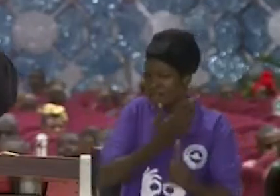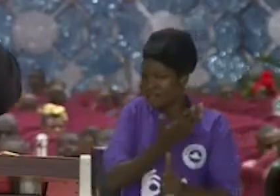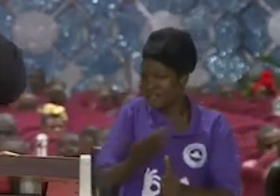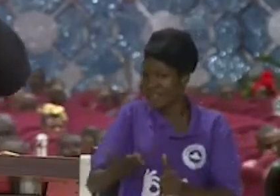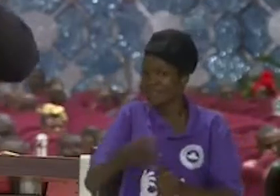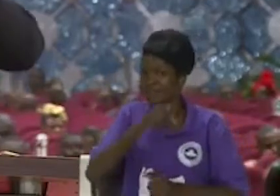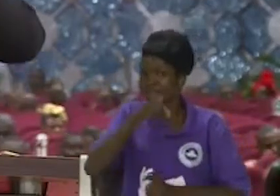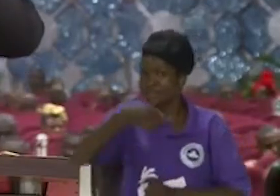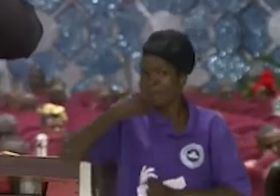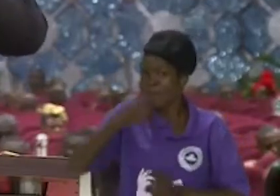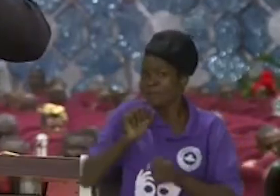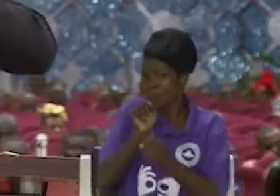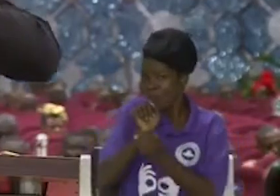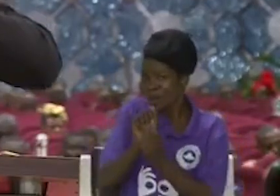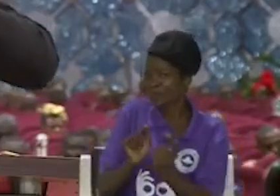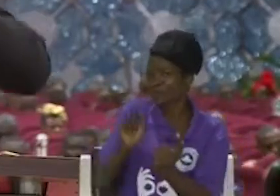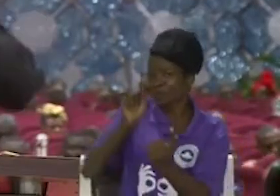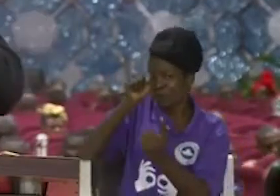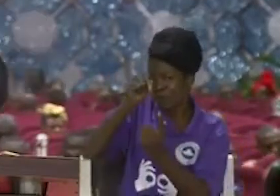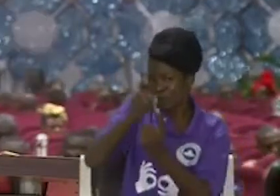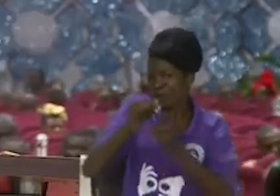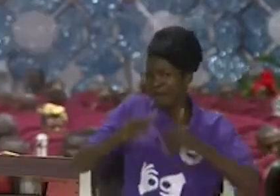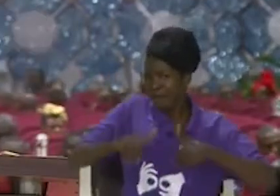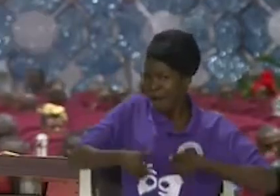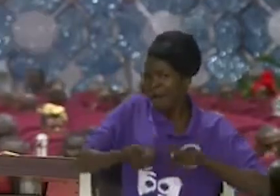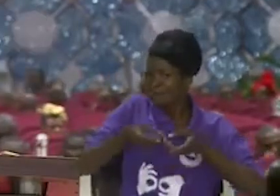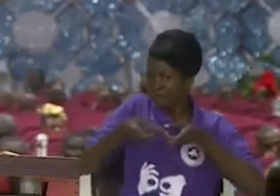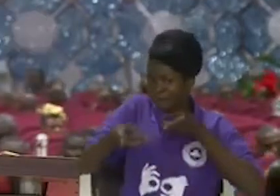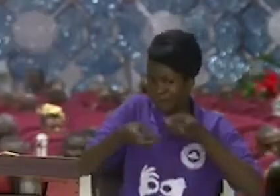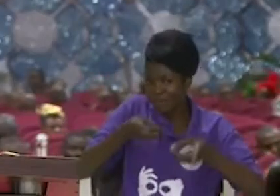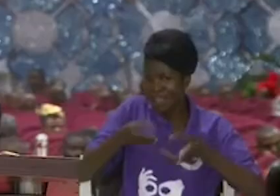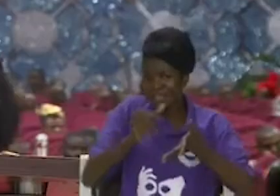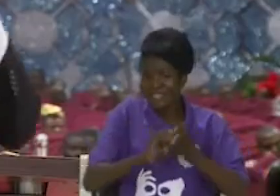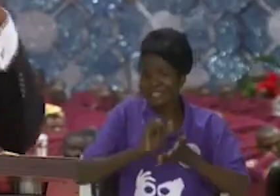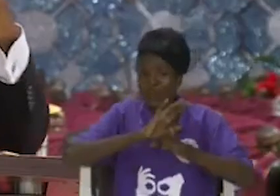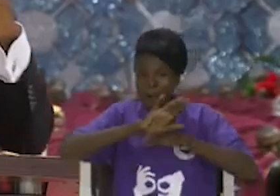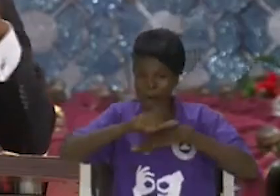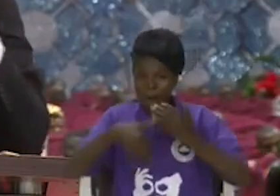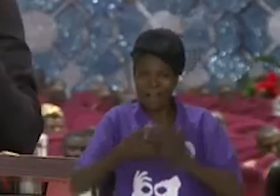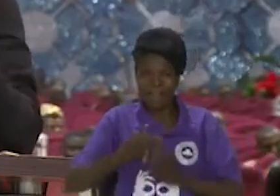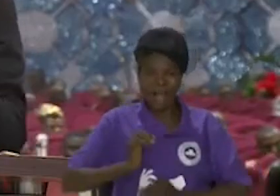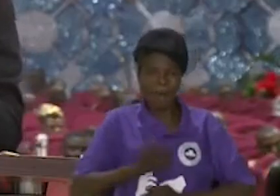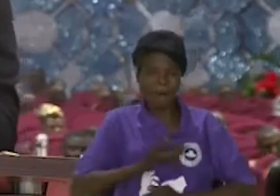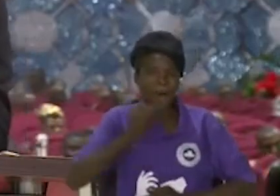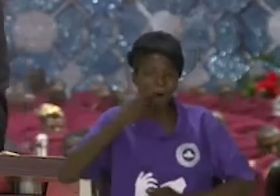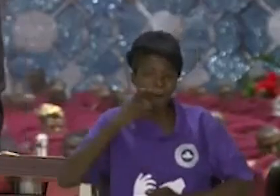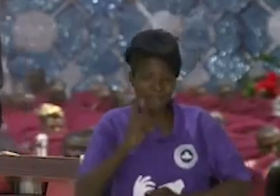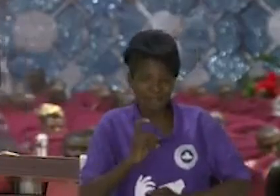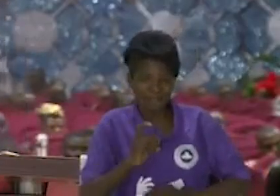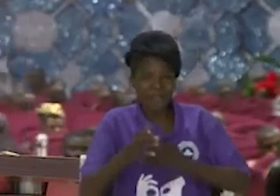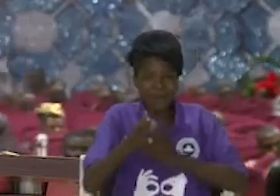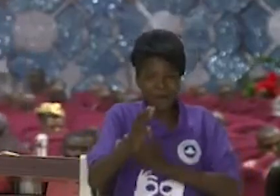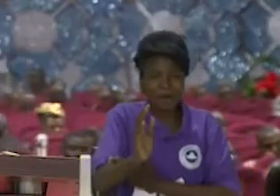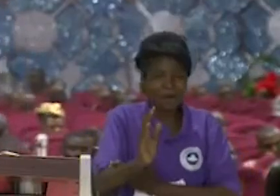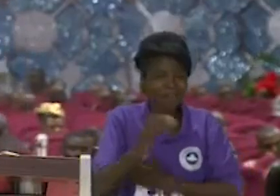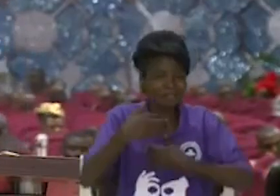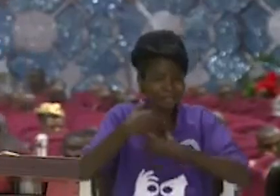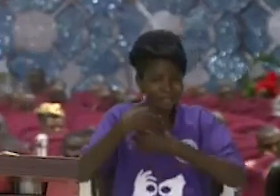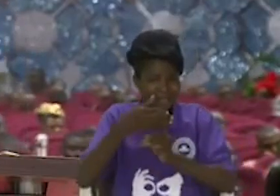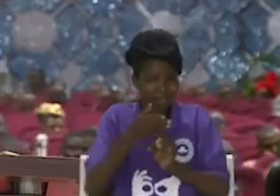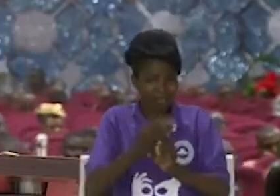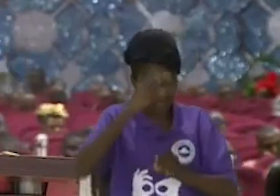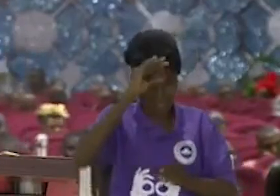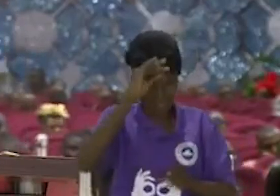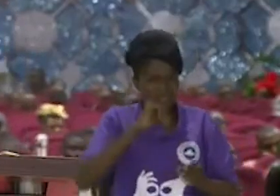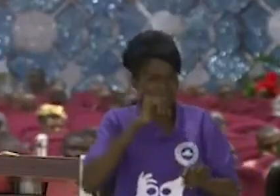work towards dominating this earth, because that is the mandate God gave to man when he made man. God did not say to make man to come and join him